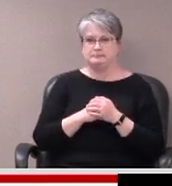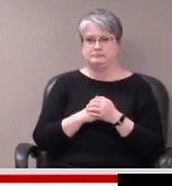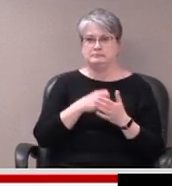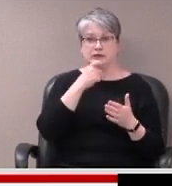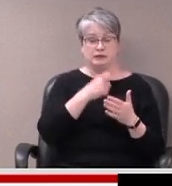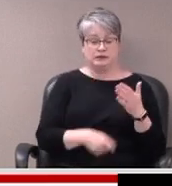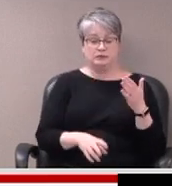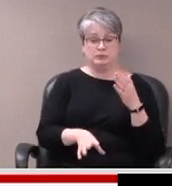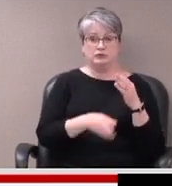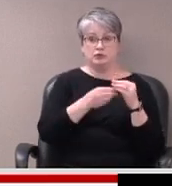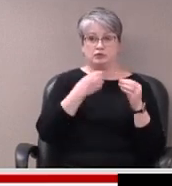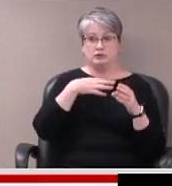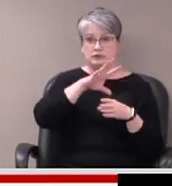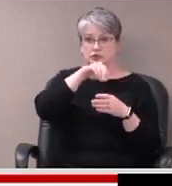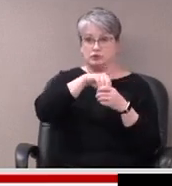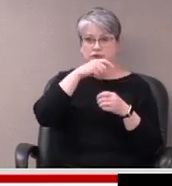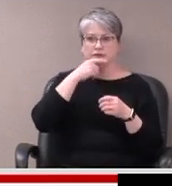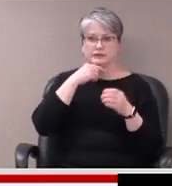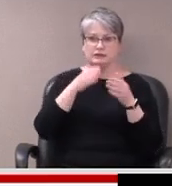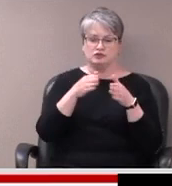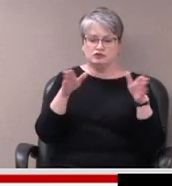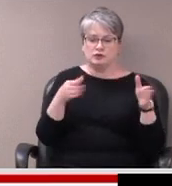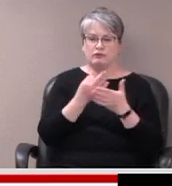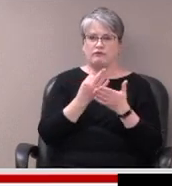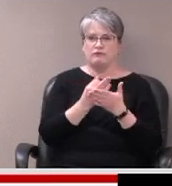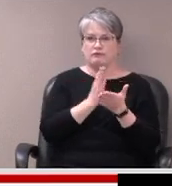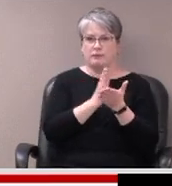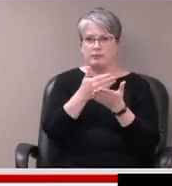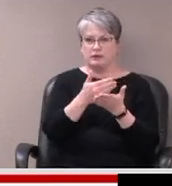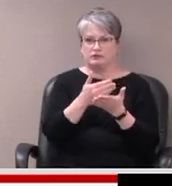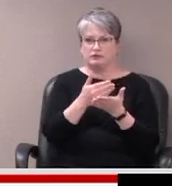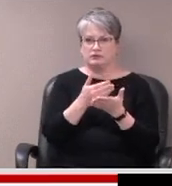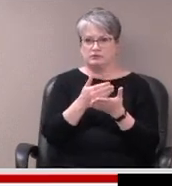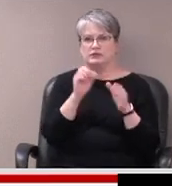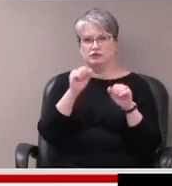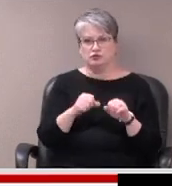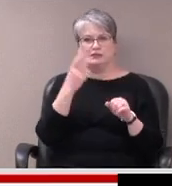Expenses included in the general fund budget. You can see that